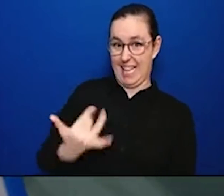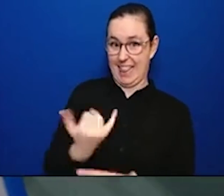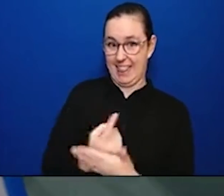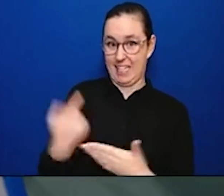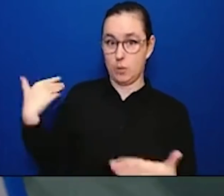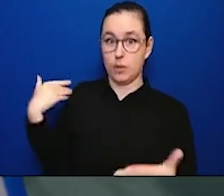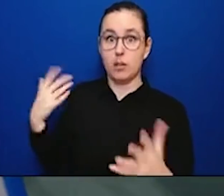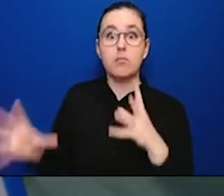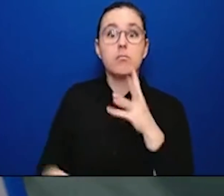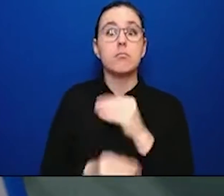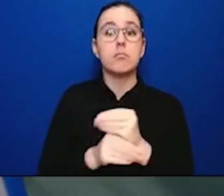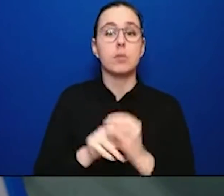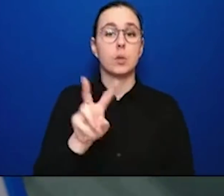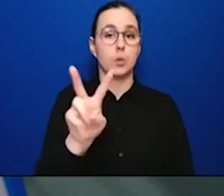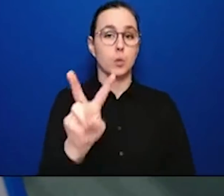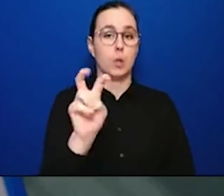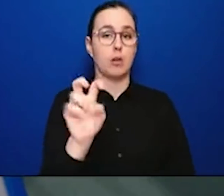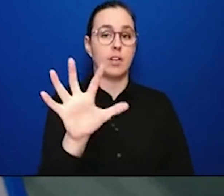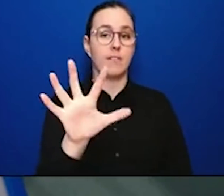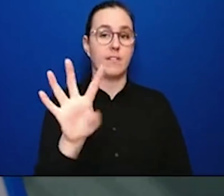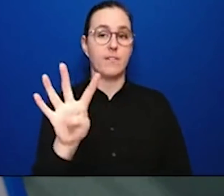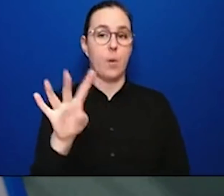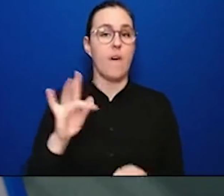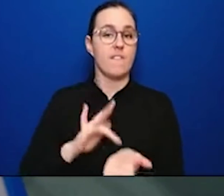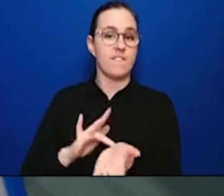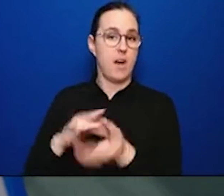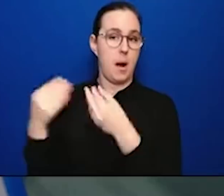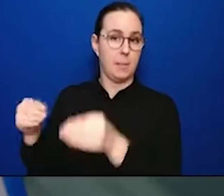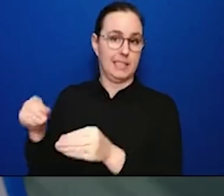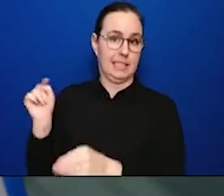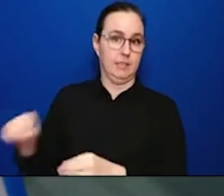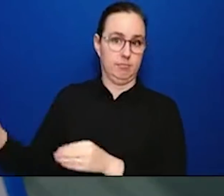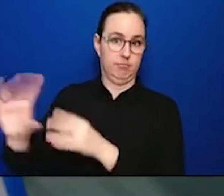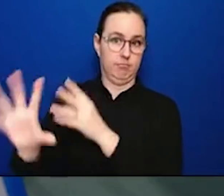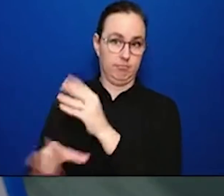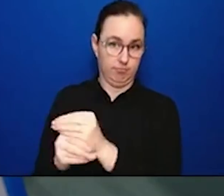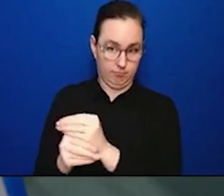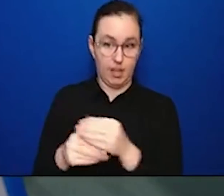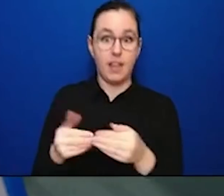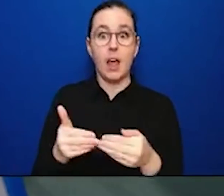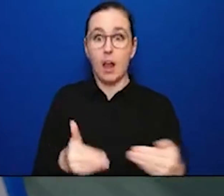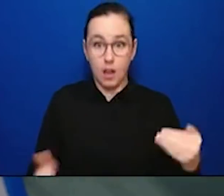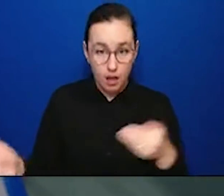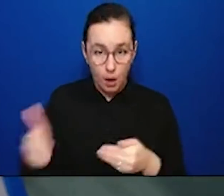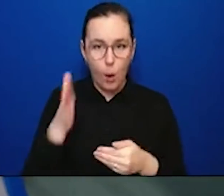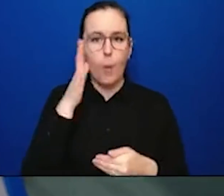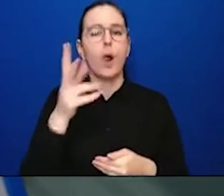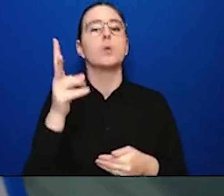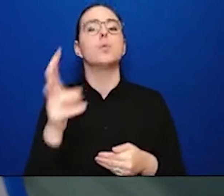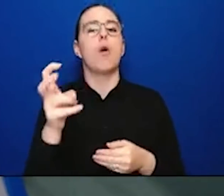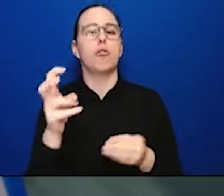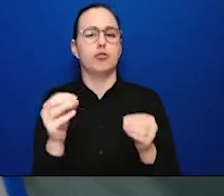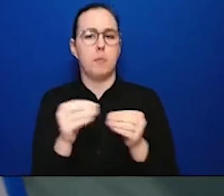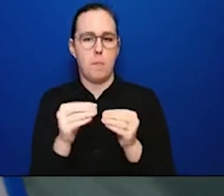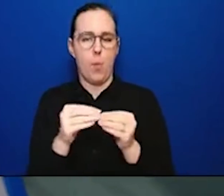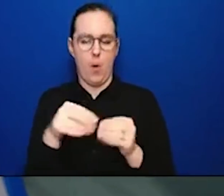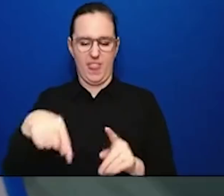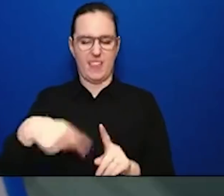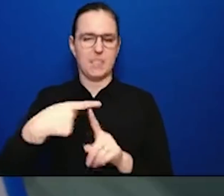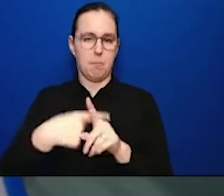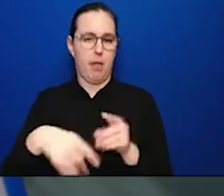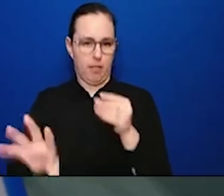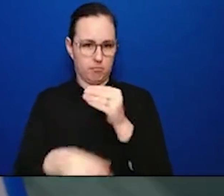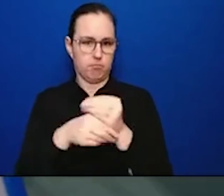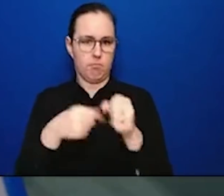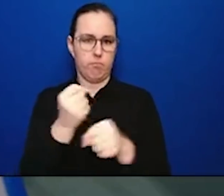month. All pharmacies are on the Get Vaccinated booking system. There are currently, as of today, 490,000 appointments